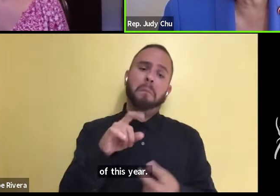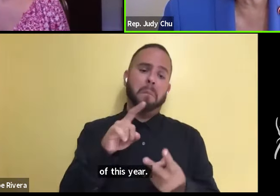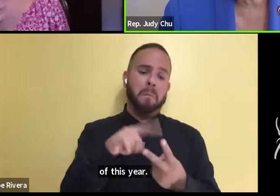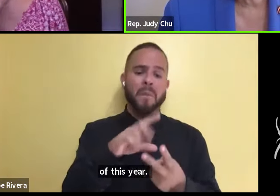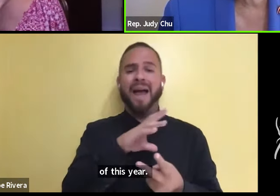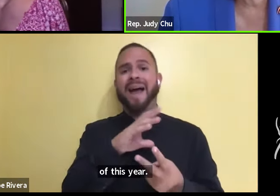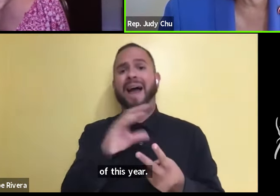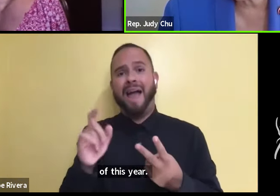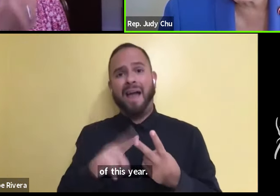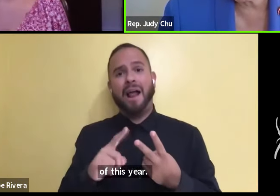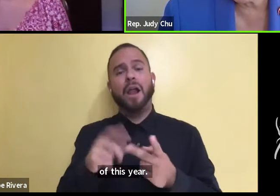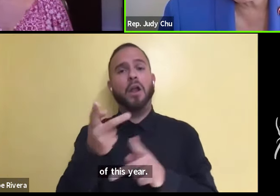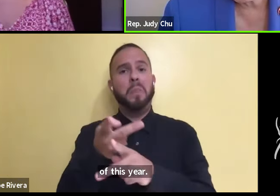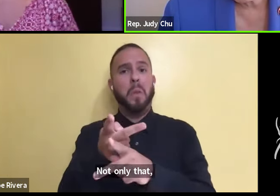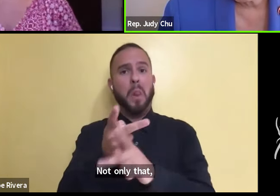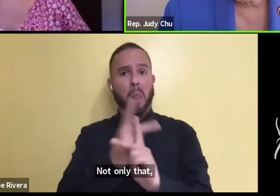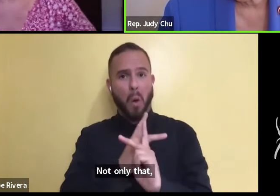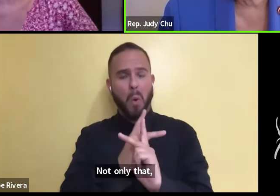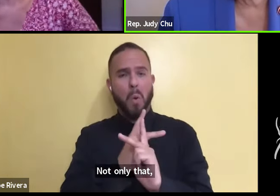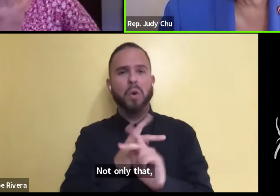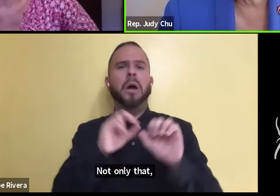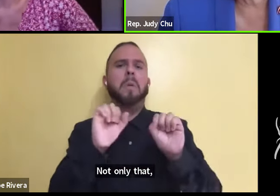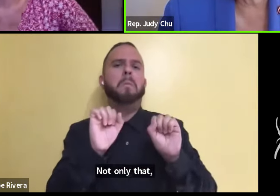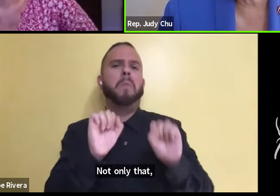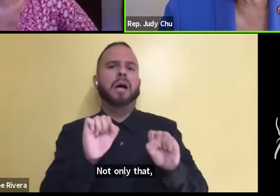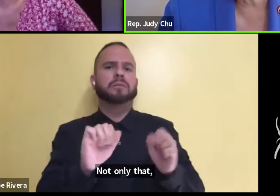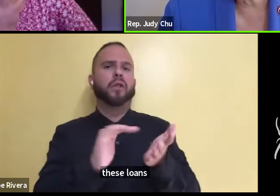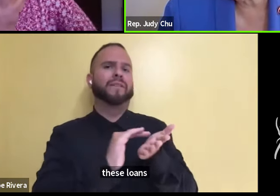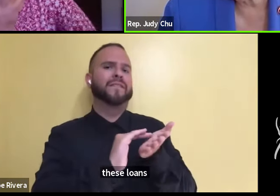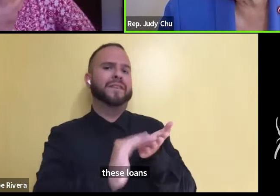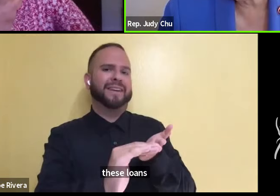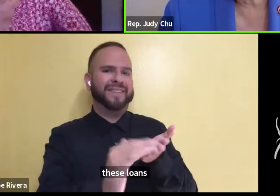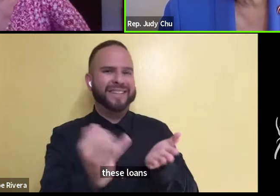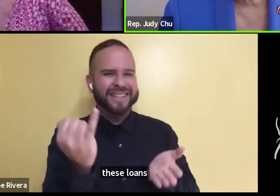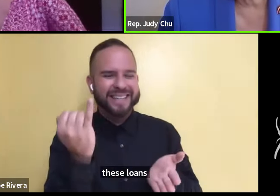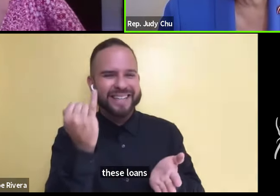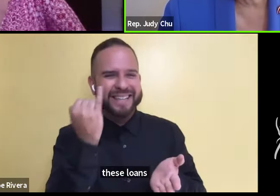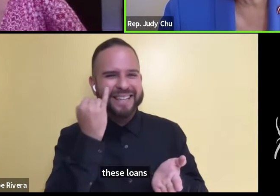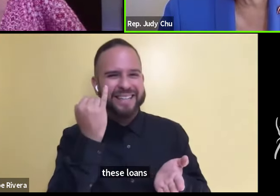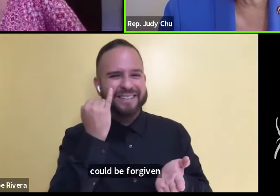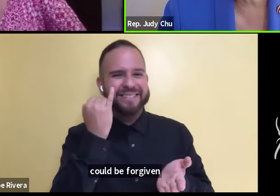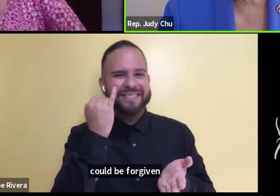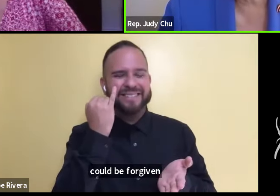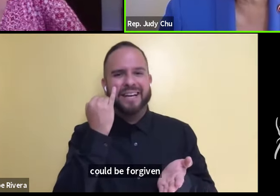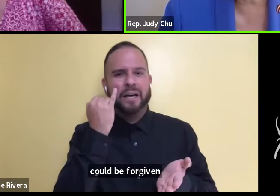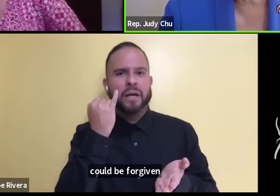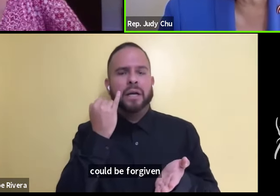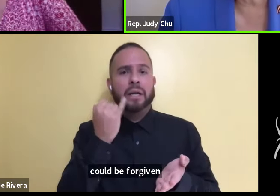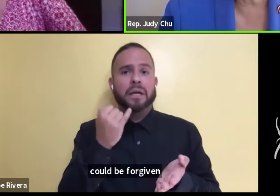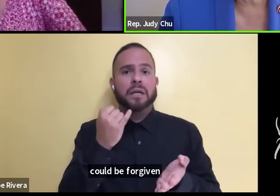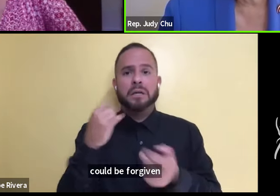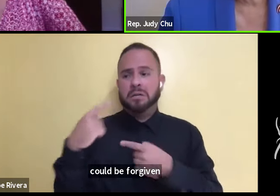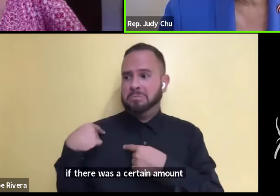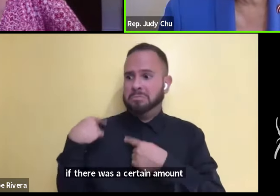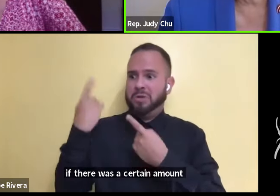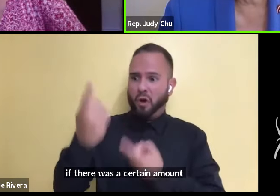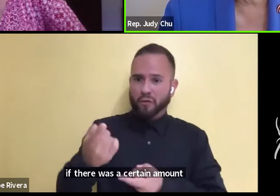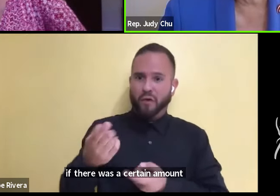loans could be forgiven if there was a certain amount of payments made over a certain